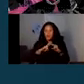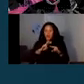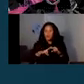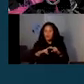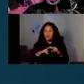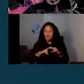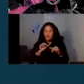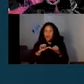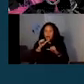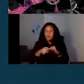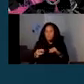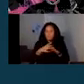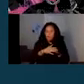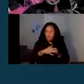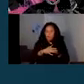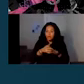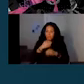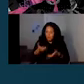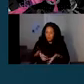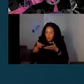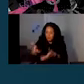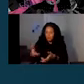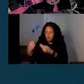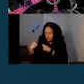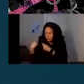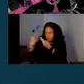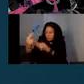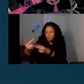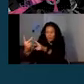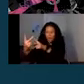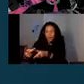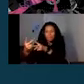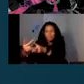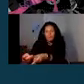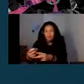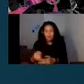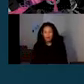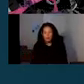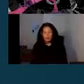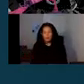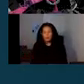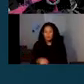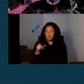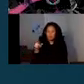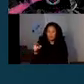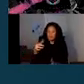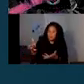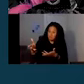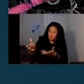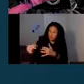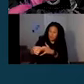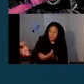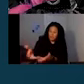her marriage, her husband, the Duke of Newcastle, was responsible for looking after her, and he encouraged her